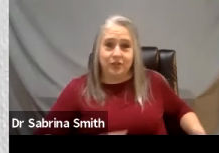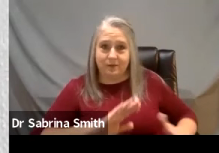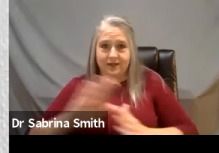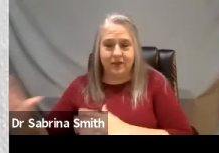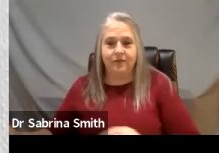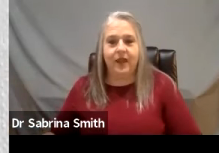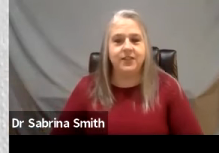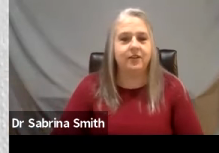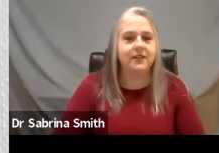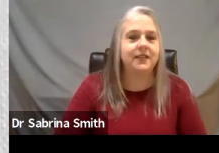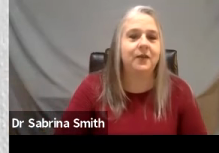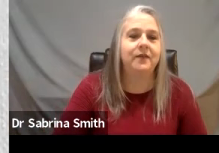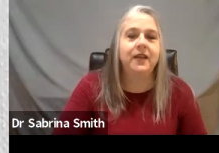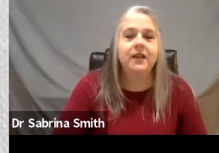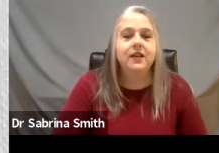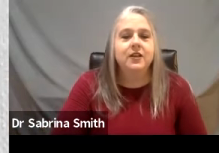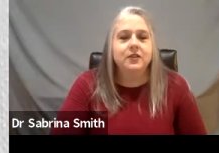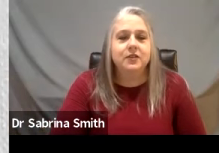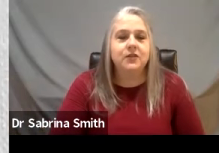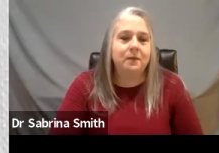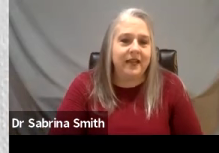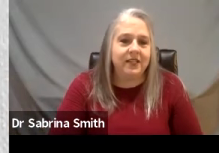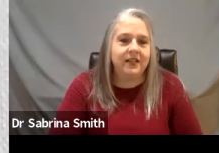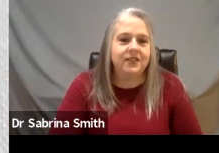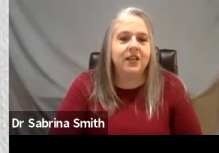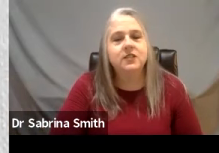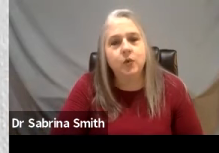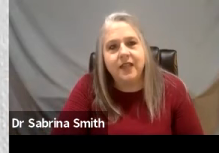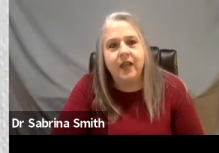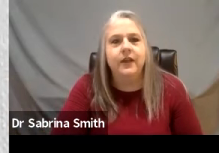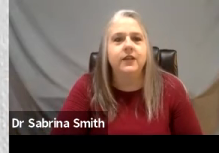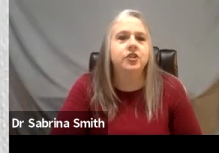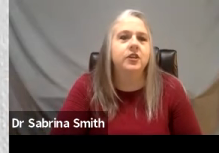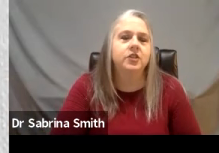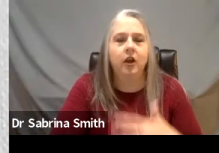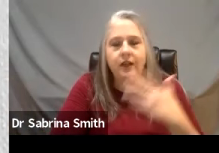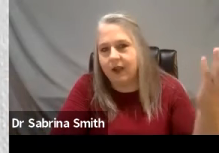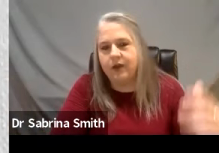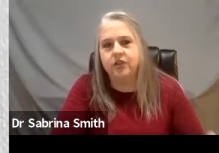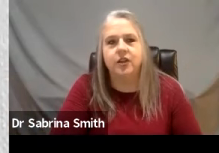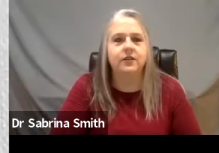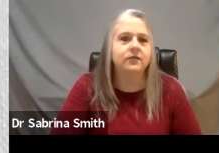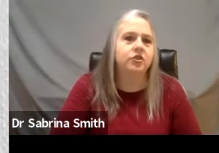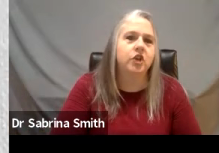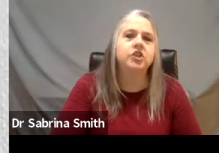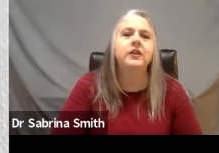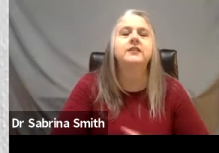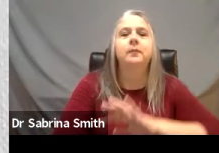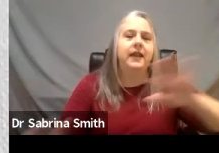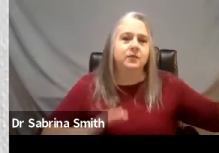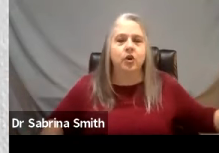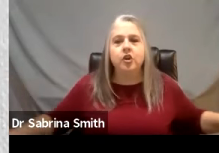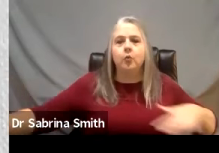kept pushing me. So I digress. Anyway. So semantics, source language, target language,